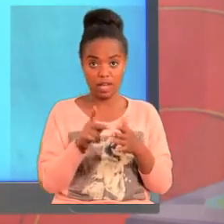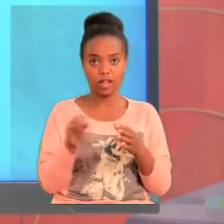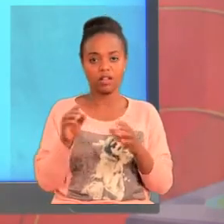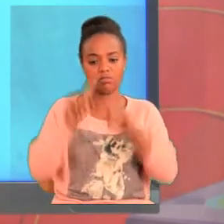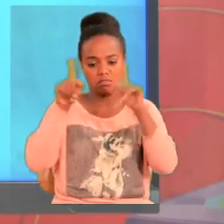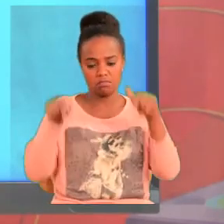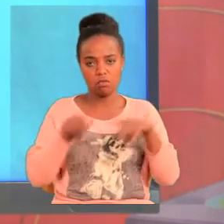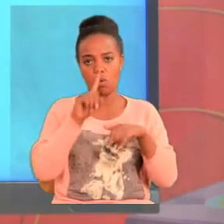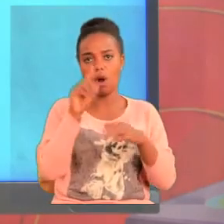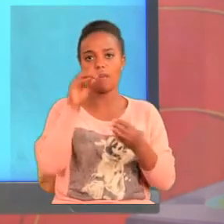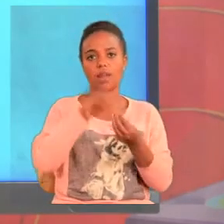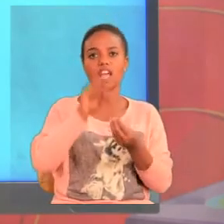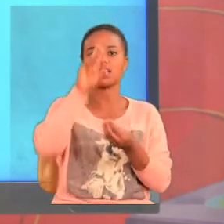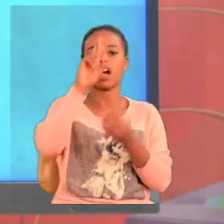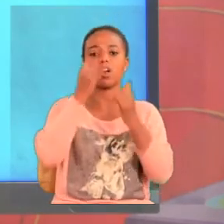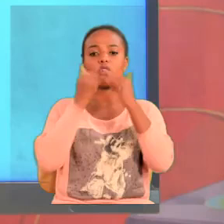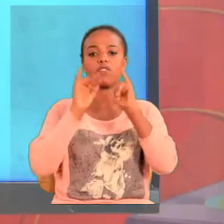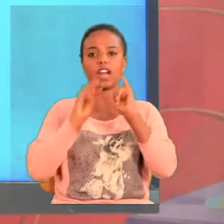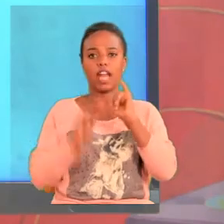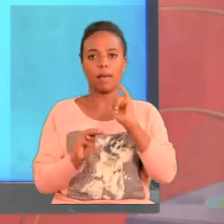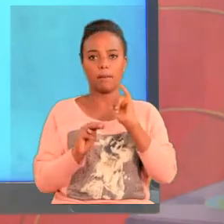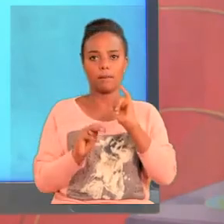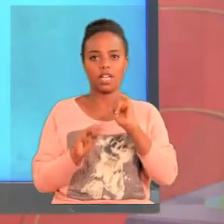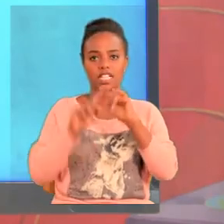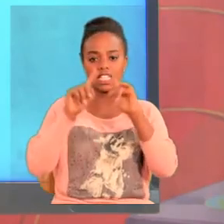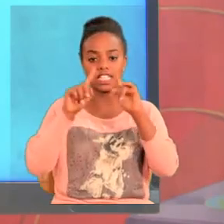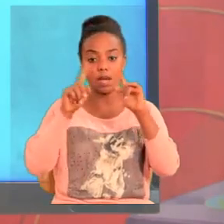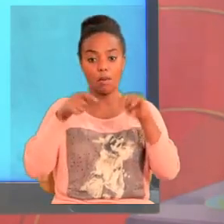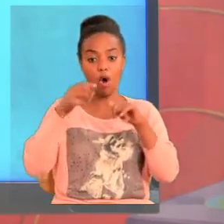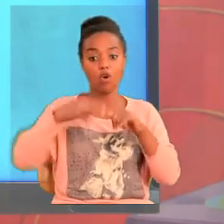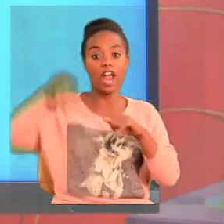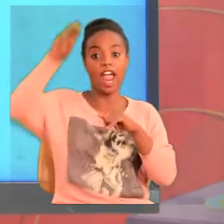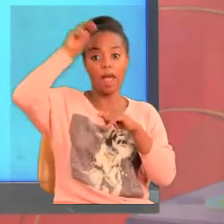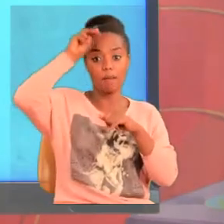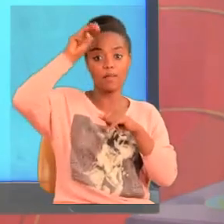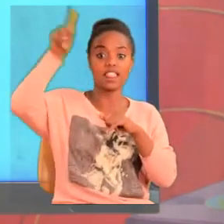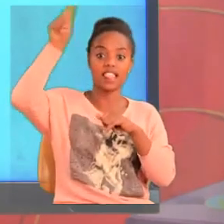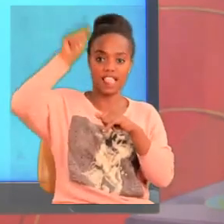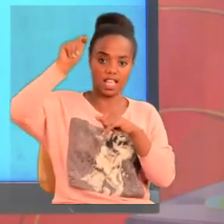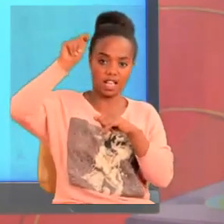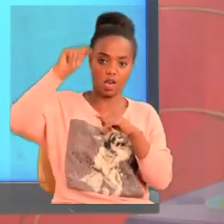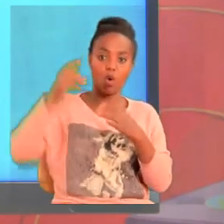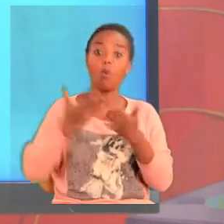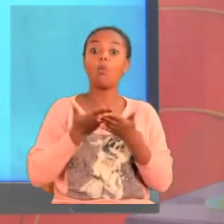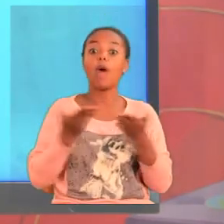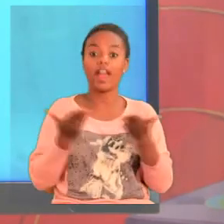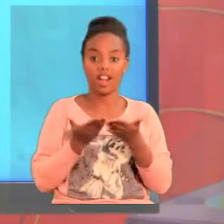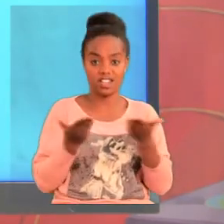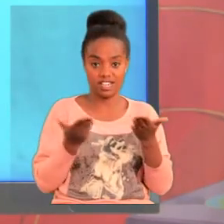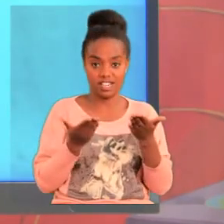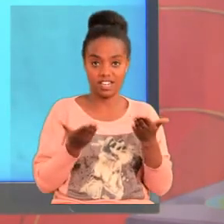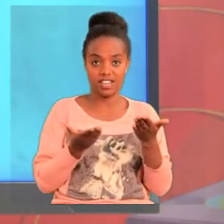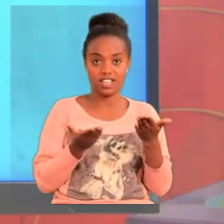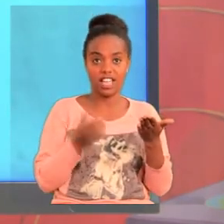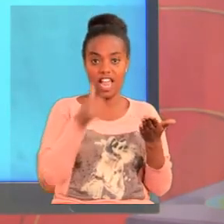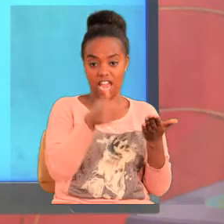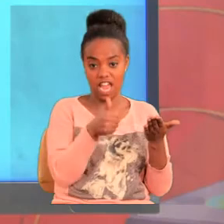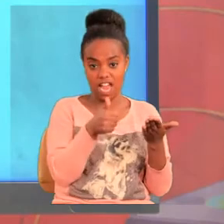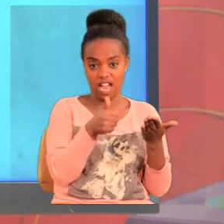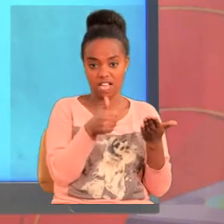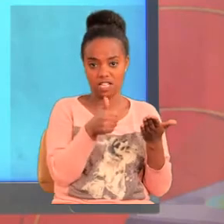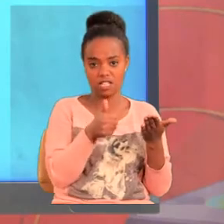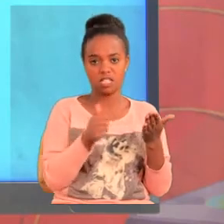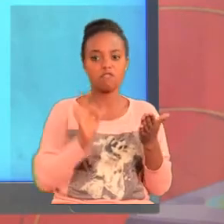plus R over M, the power of MT, where A is